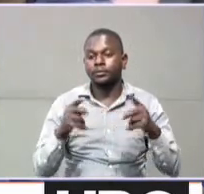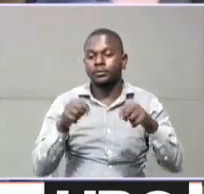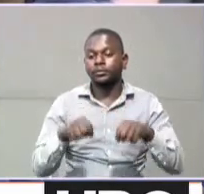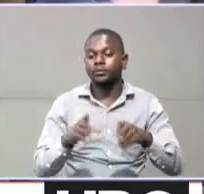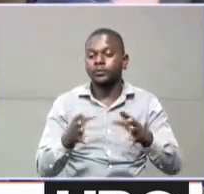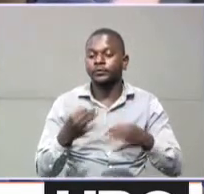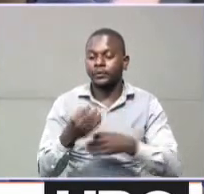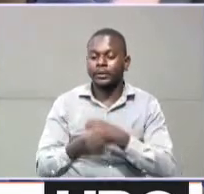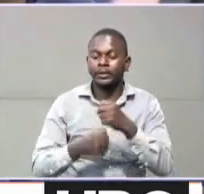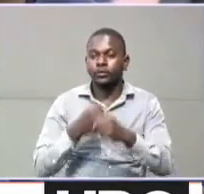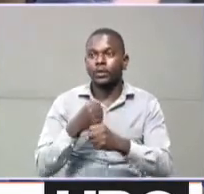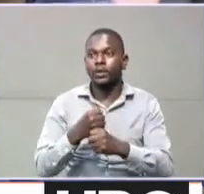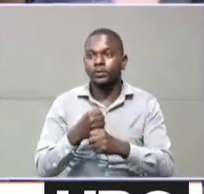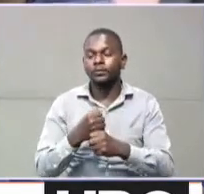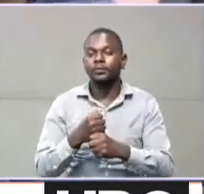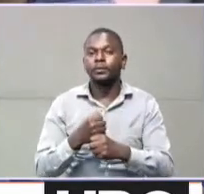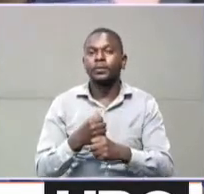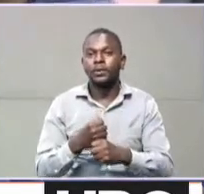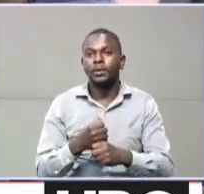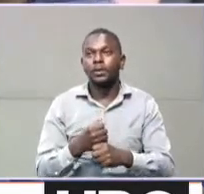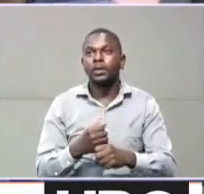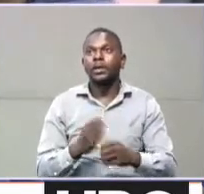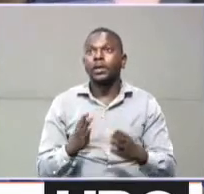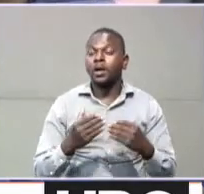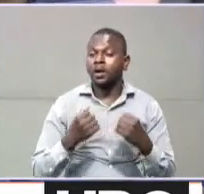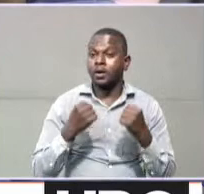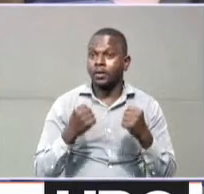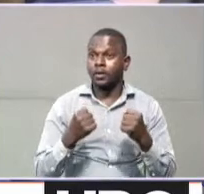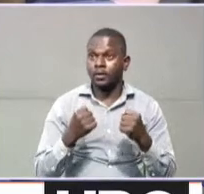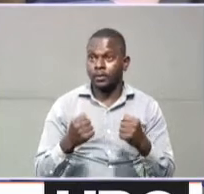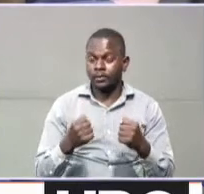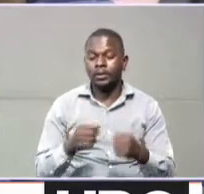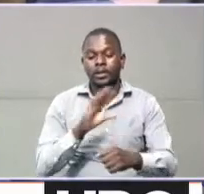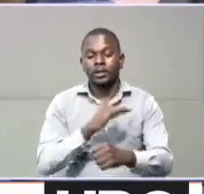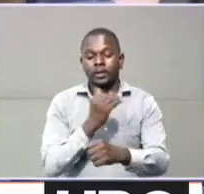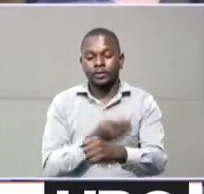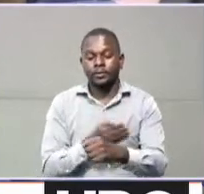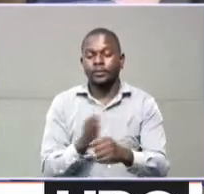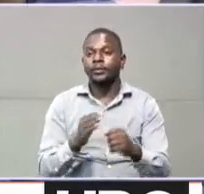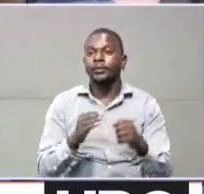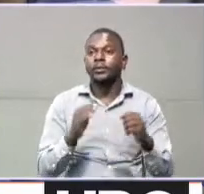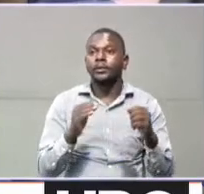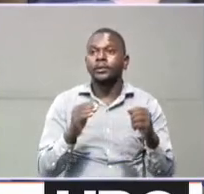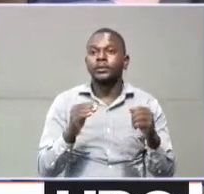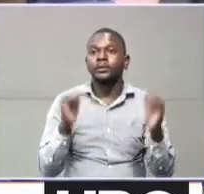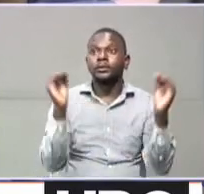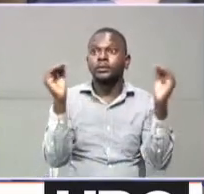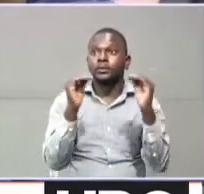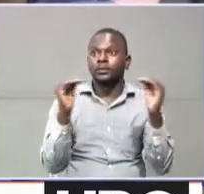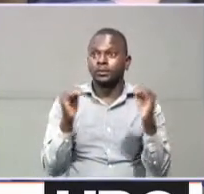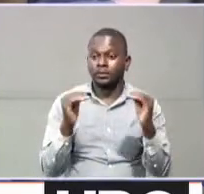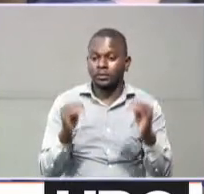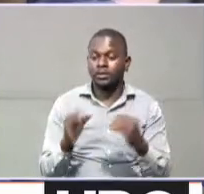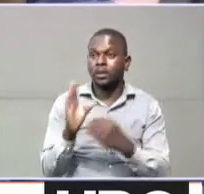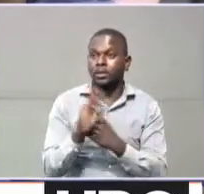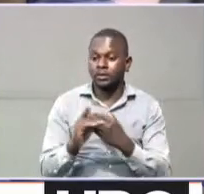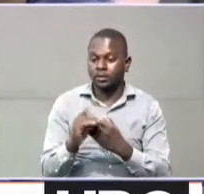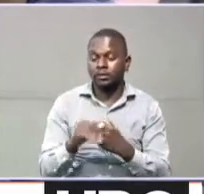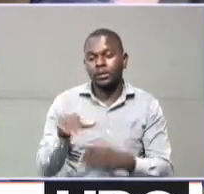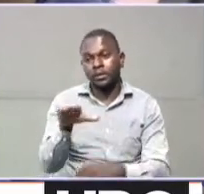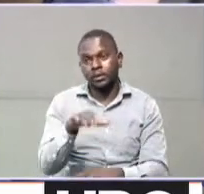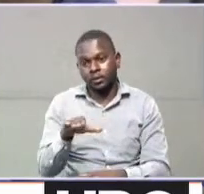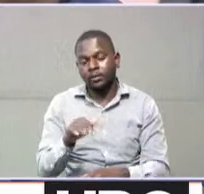financial year the strengthening of capacities and structures of districts and city management